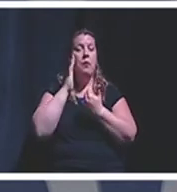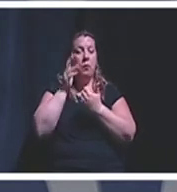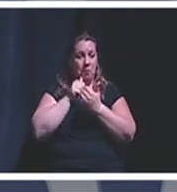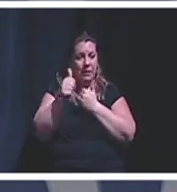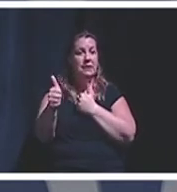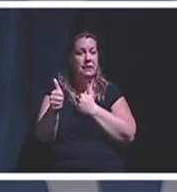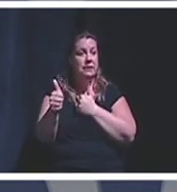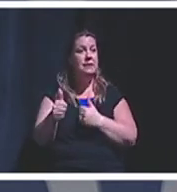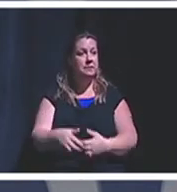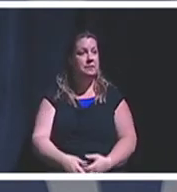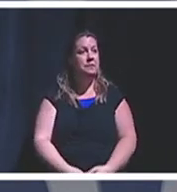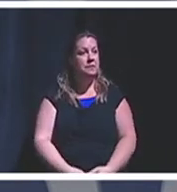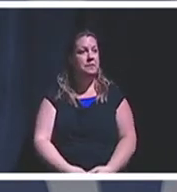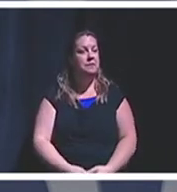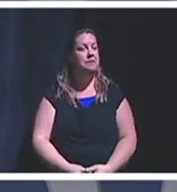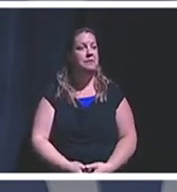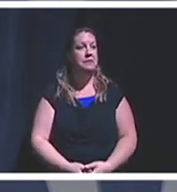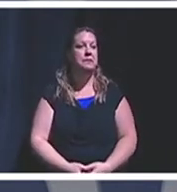again